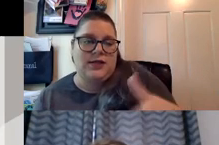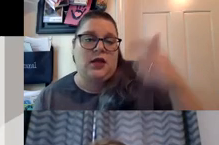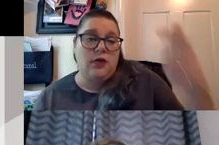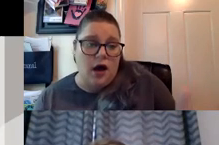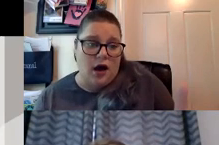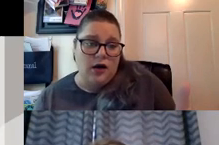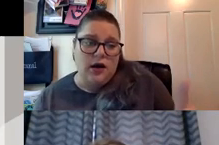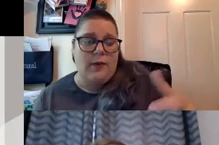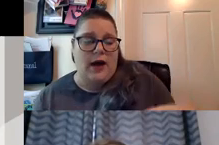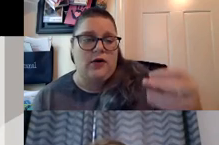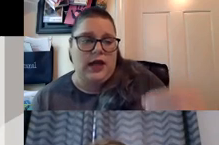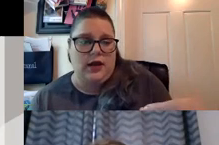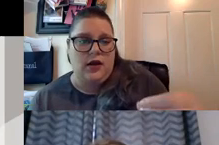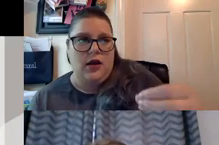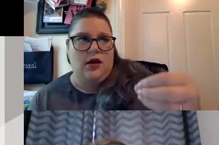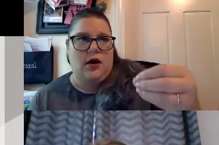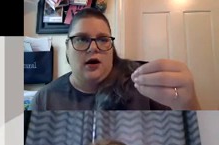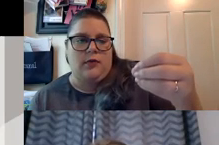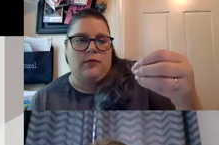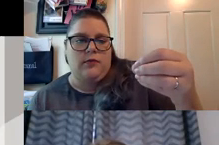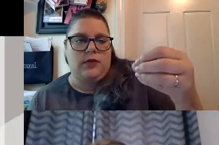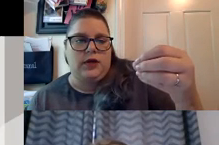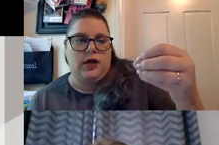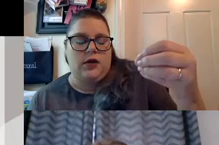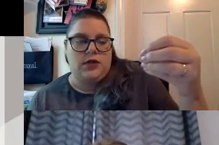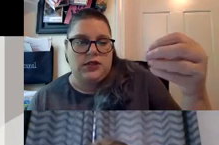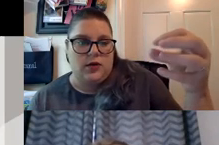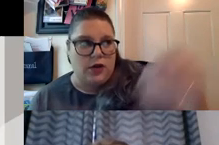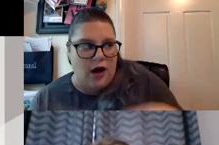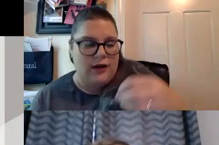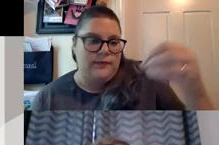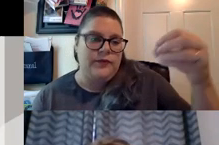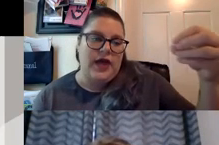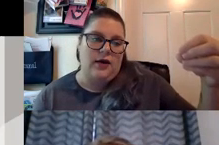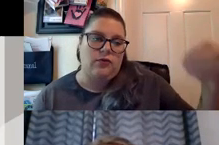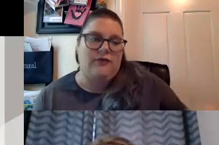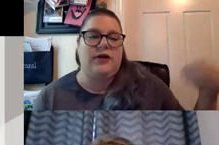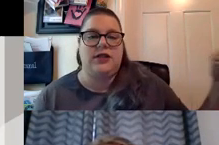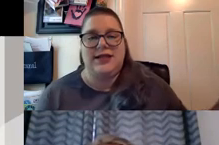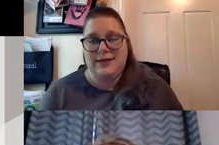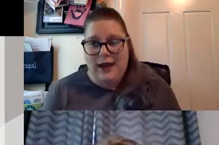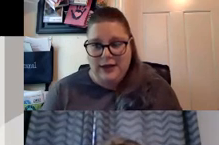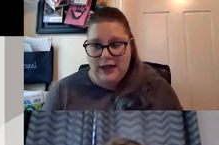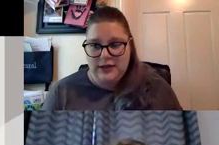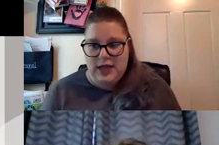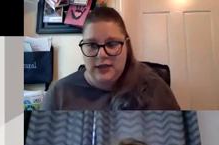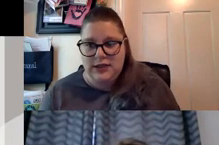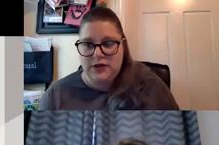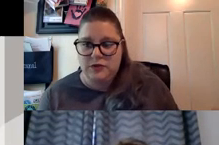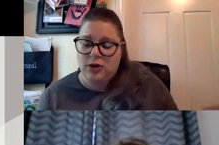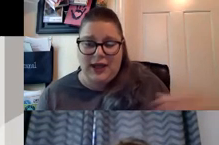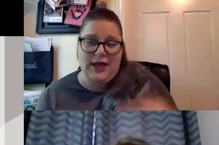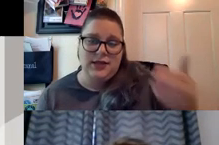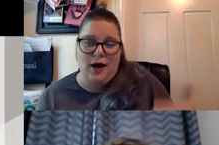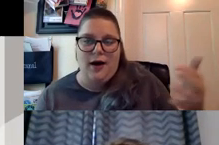there wasn't a law about it. It was the law that referenced these guidelines. And until